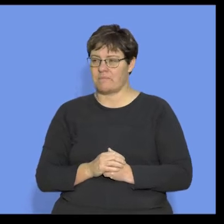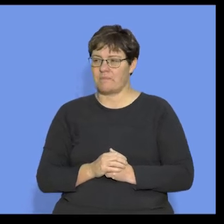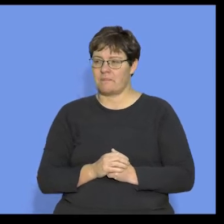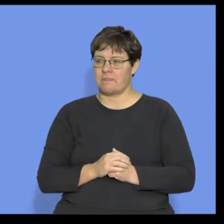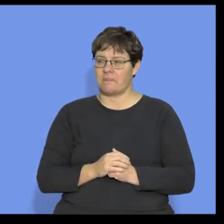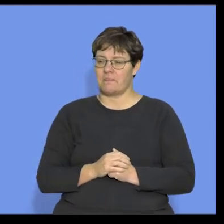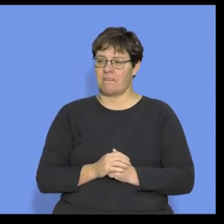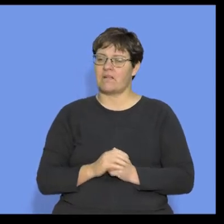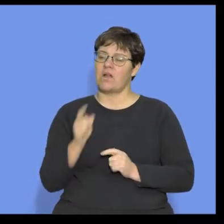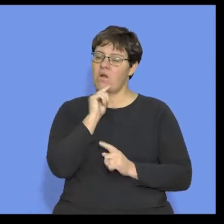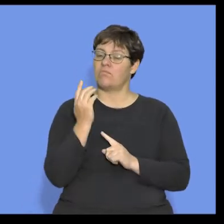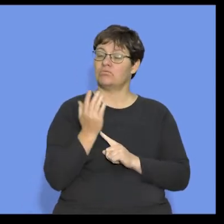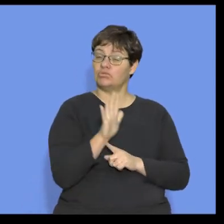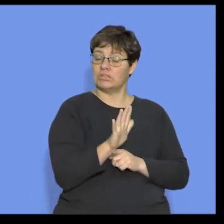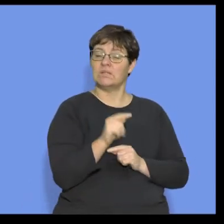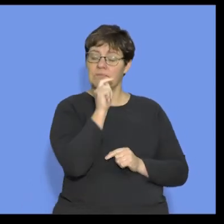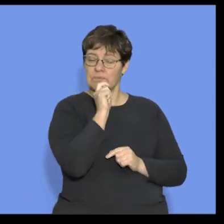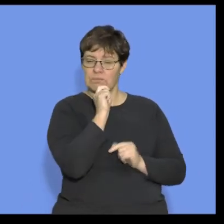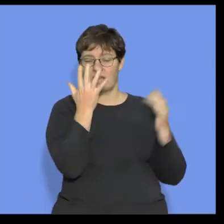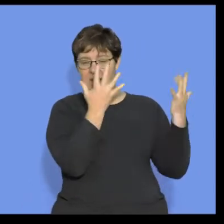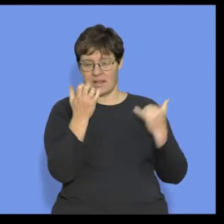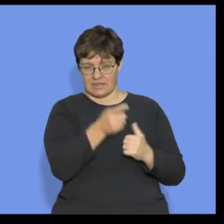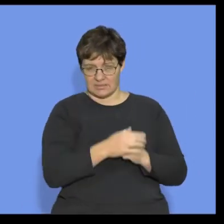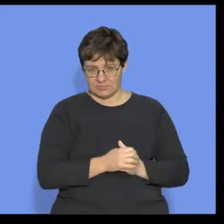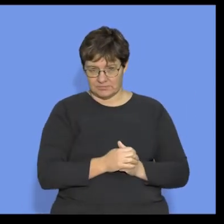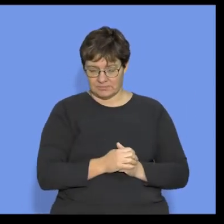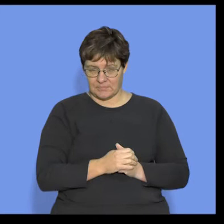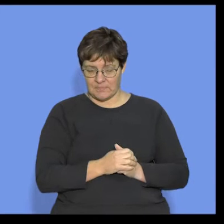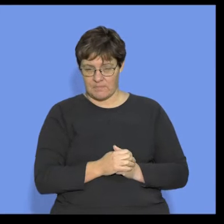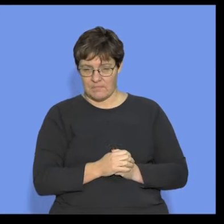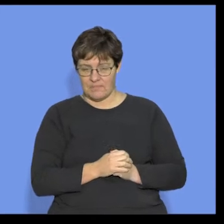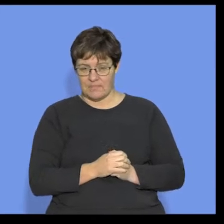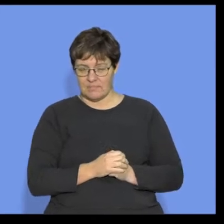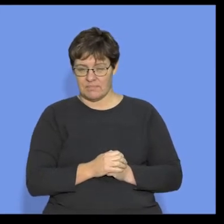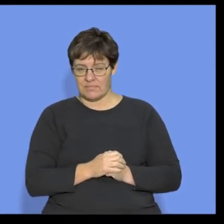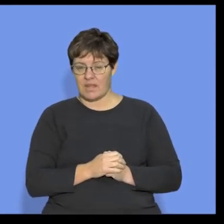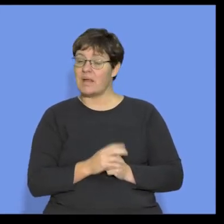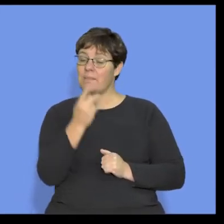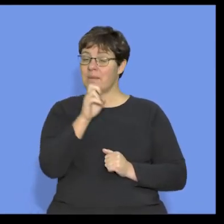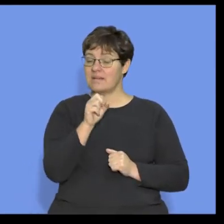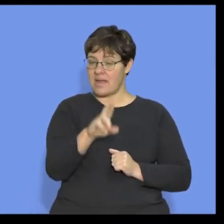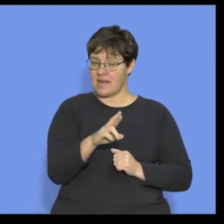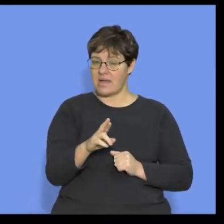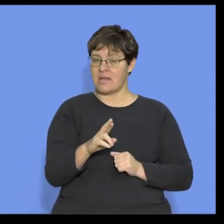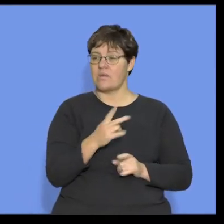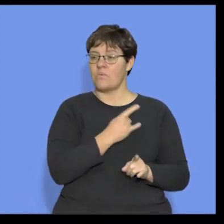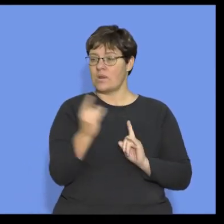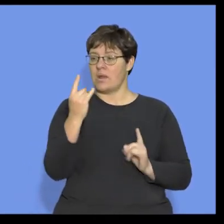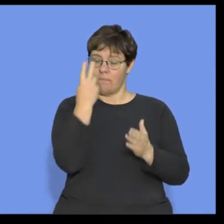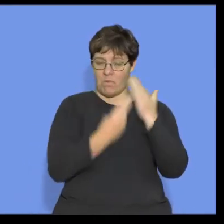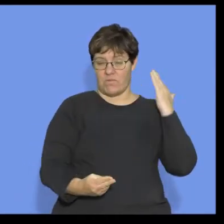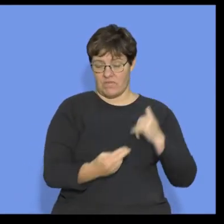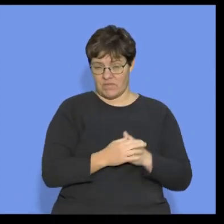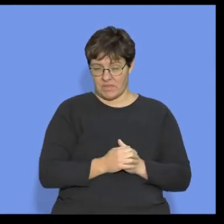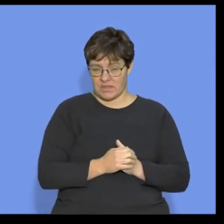Then use the tree diagram to calculate. So we have to use it to calculate what? The probability that Peter wins both